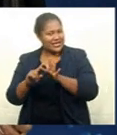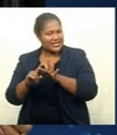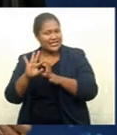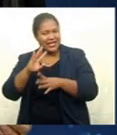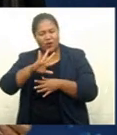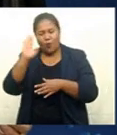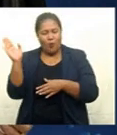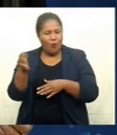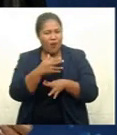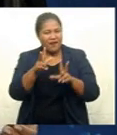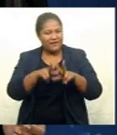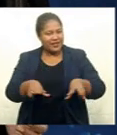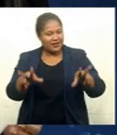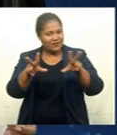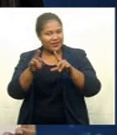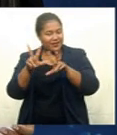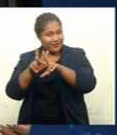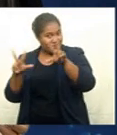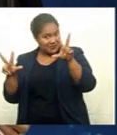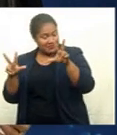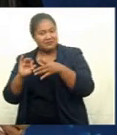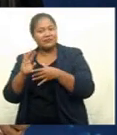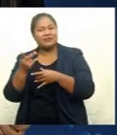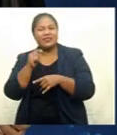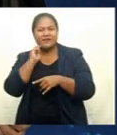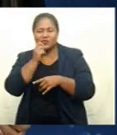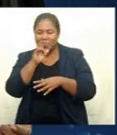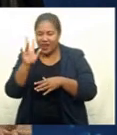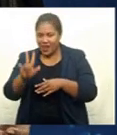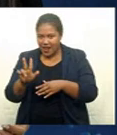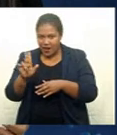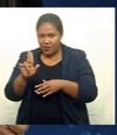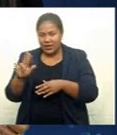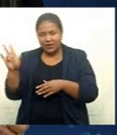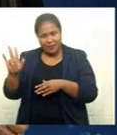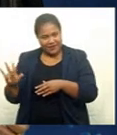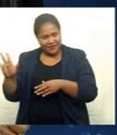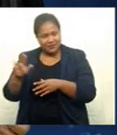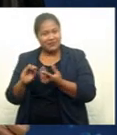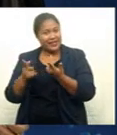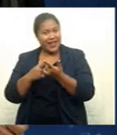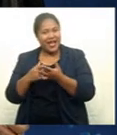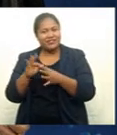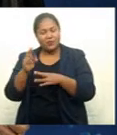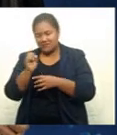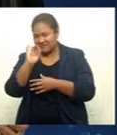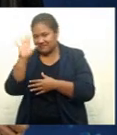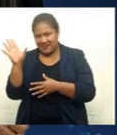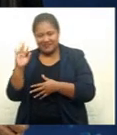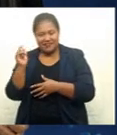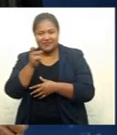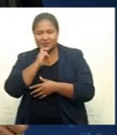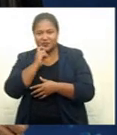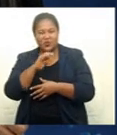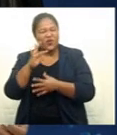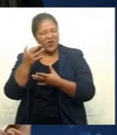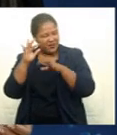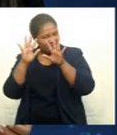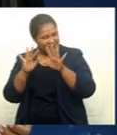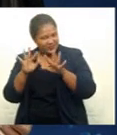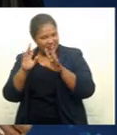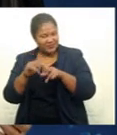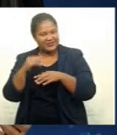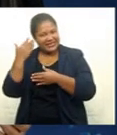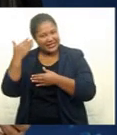of Vitilevu and Vanuatu, Tavyuni, Lau and Lomaiviti group. Elsewhere fine apart from afternoon or evening showers.